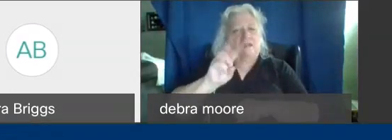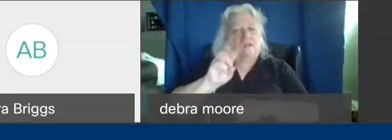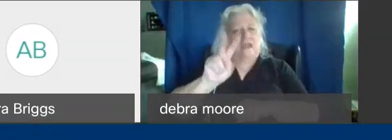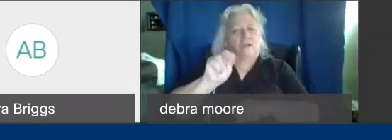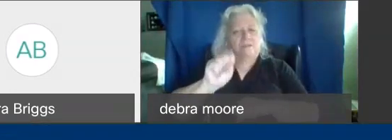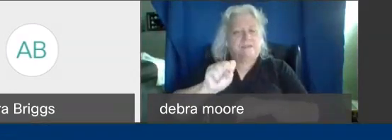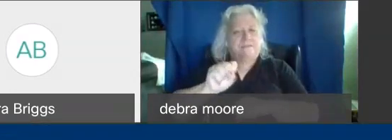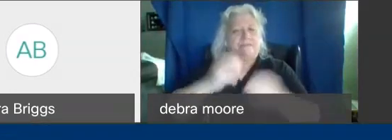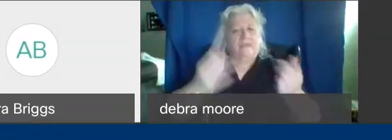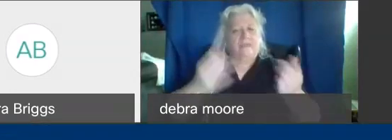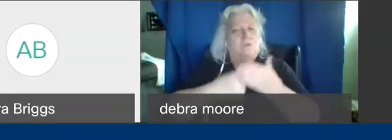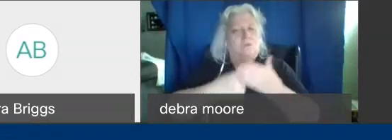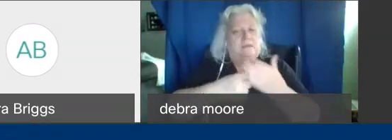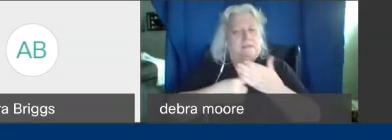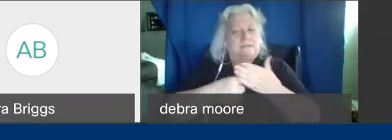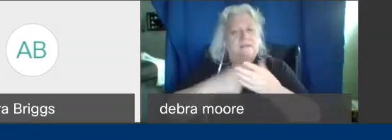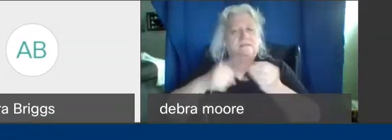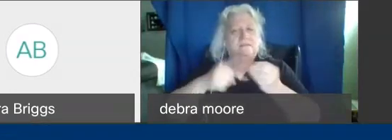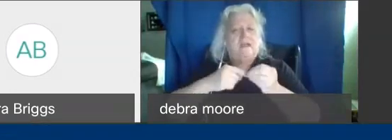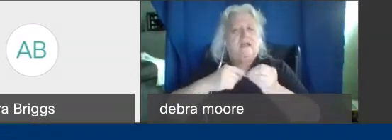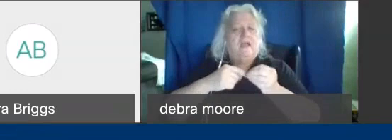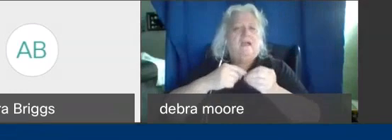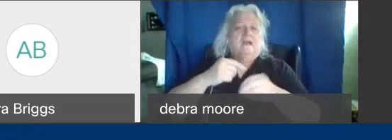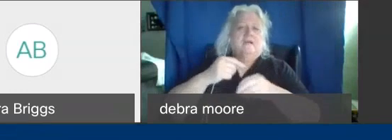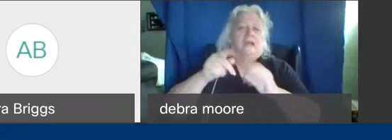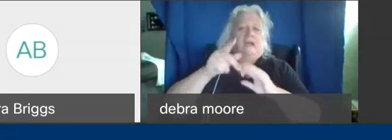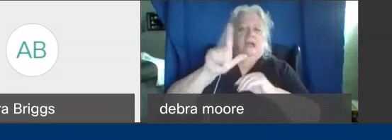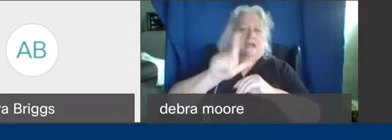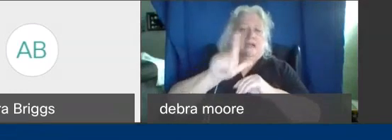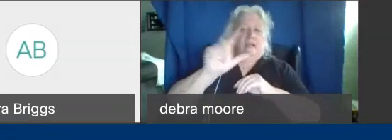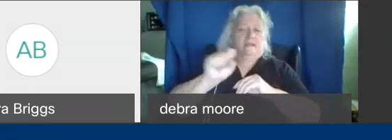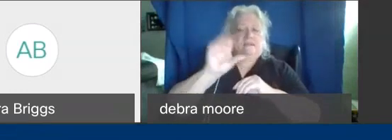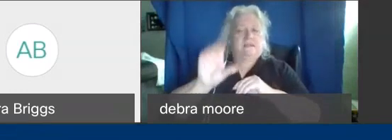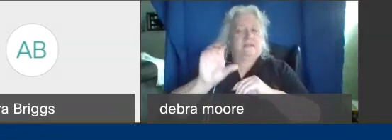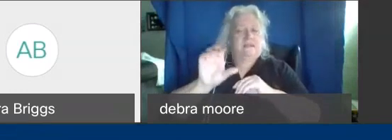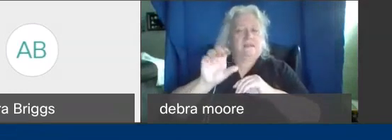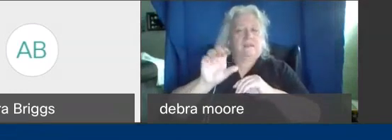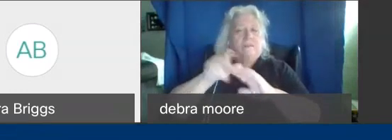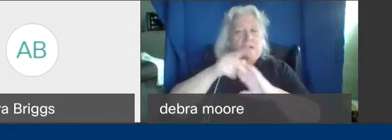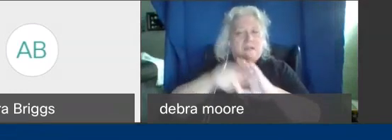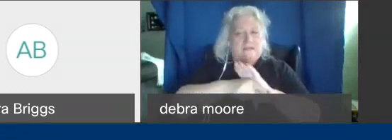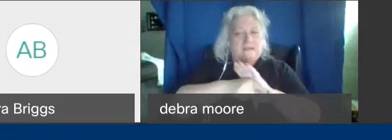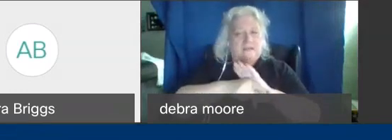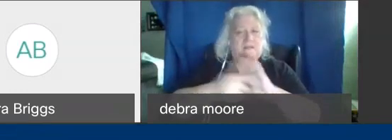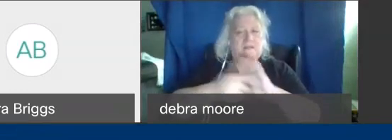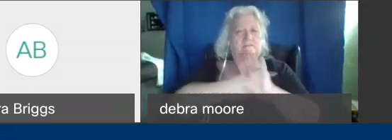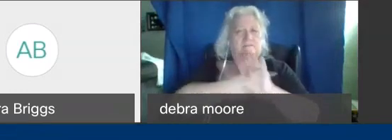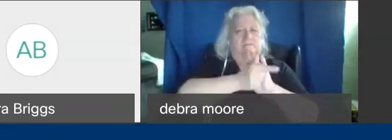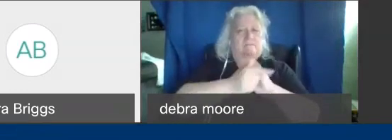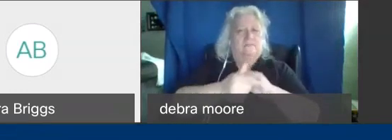So here we discuss a little bit about LSC policies as it relates to the definition of prohibited weapons. For the